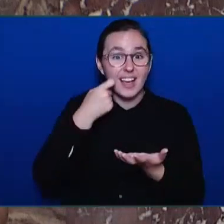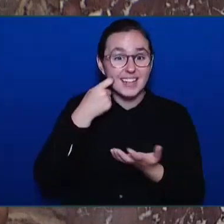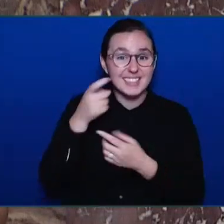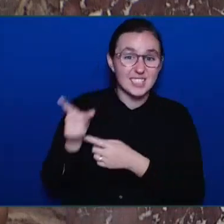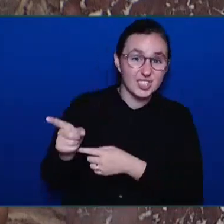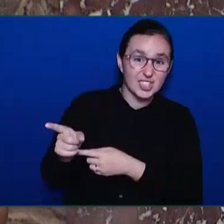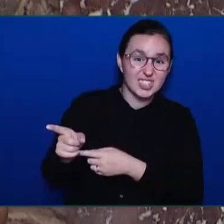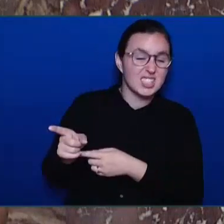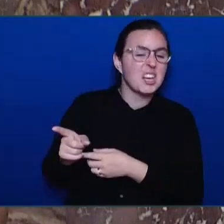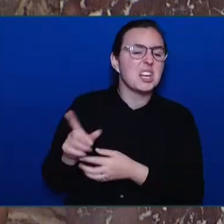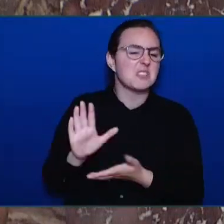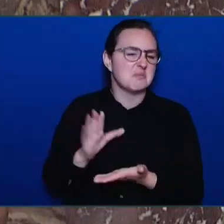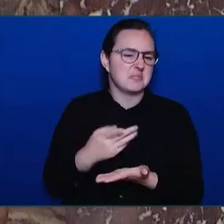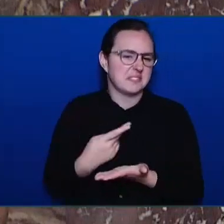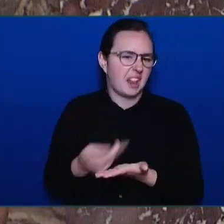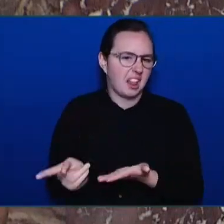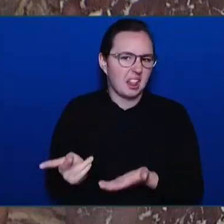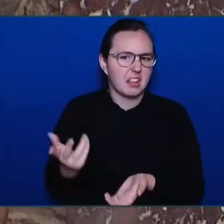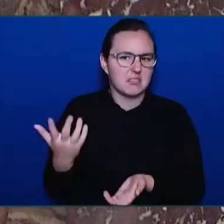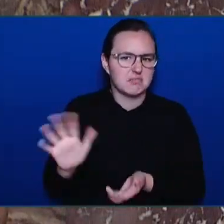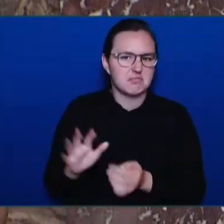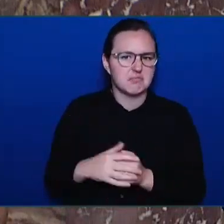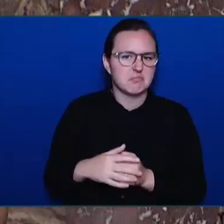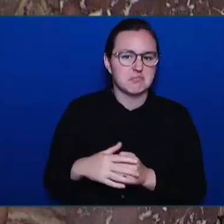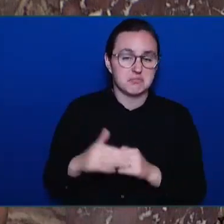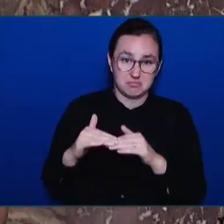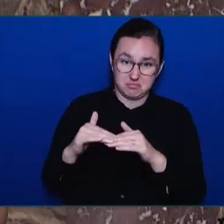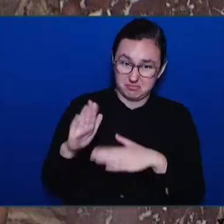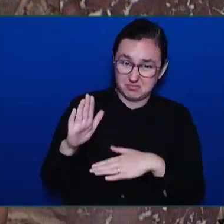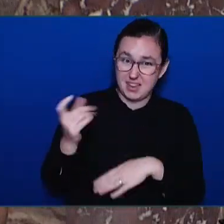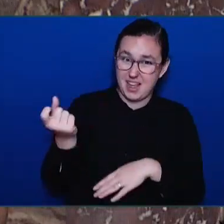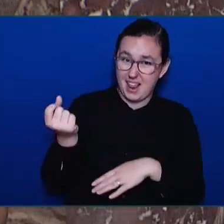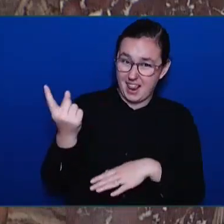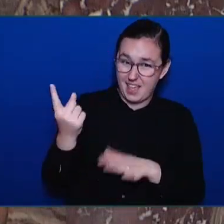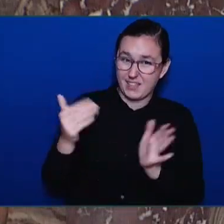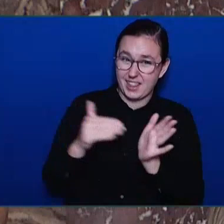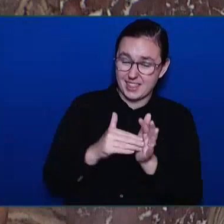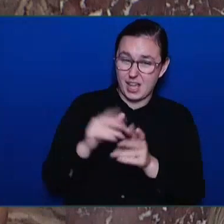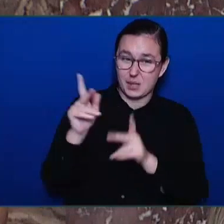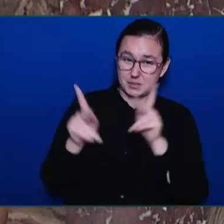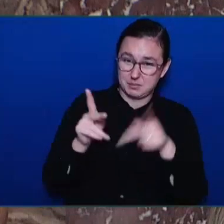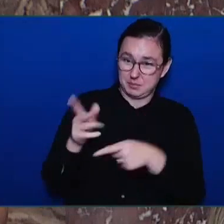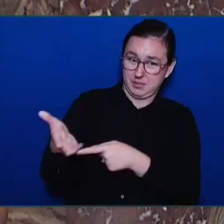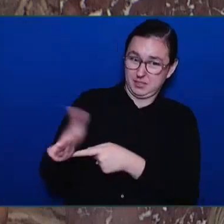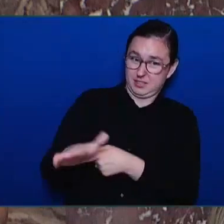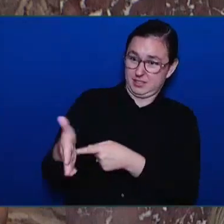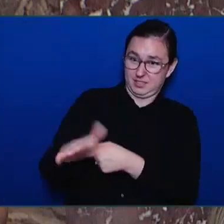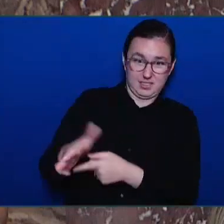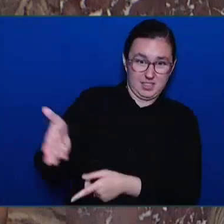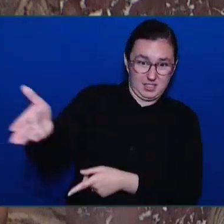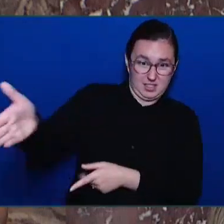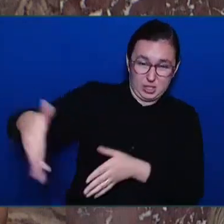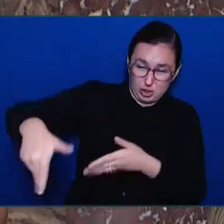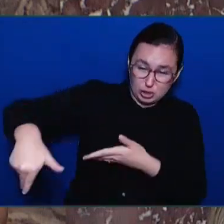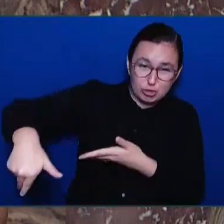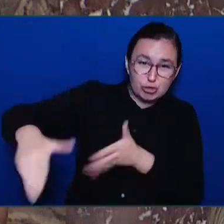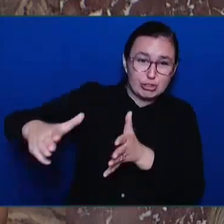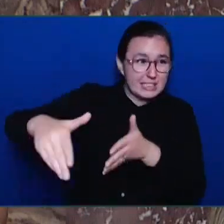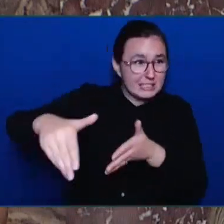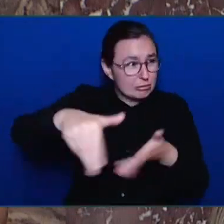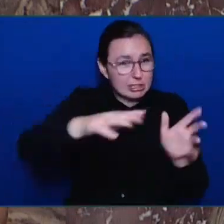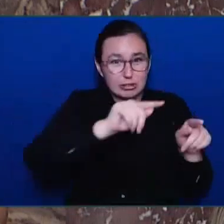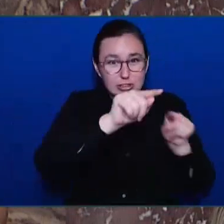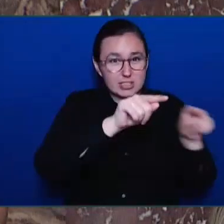lost. Chaos and disorder on the streets of virtually every community across this province. A broken system that is